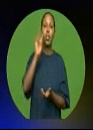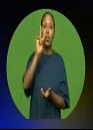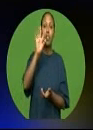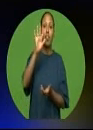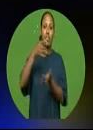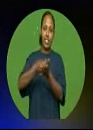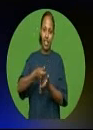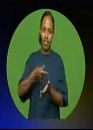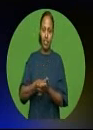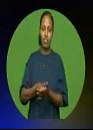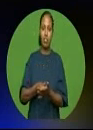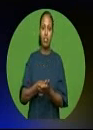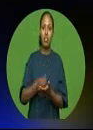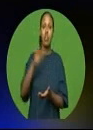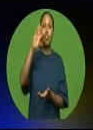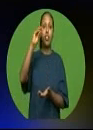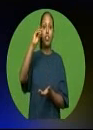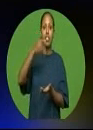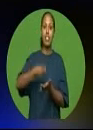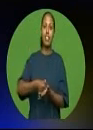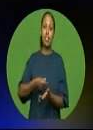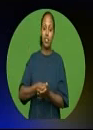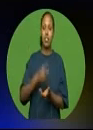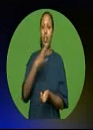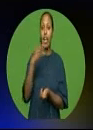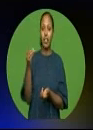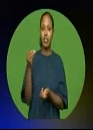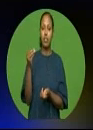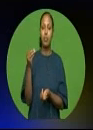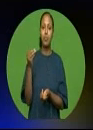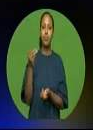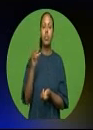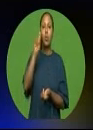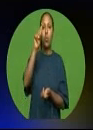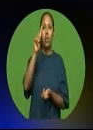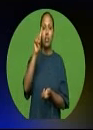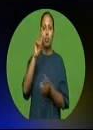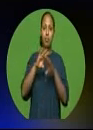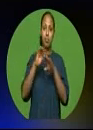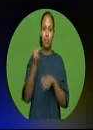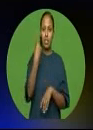25 cents, 50 cents, and 1 birr.